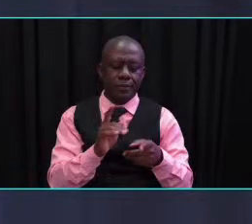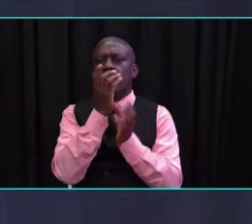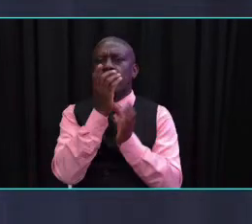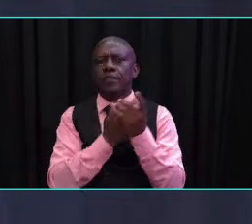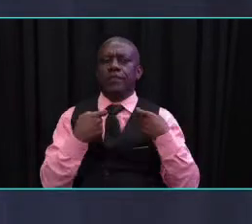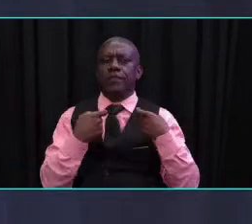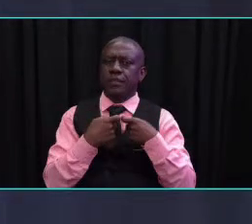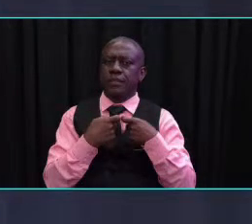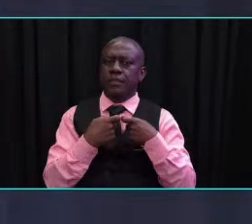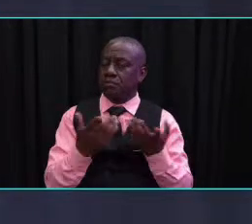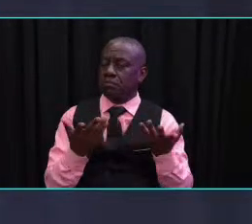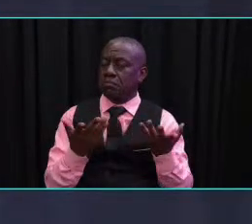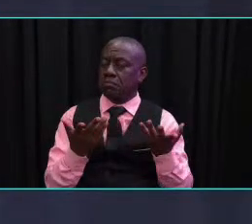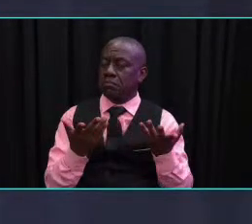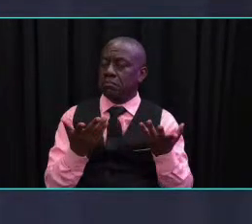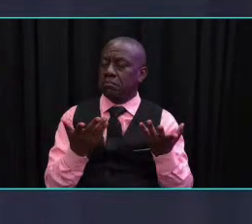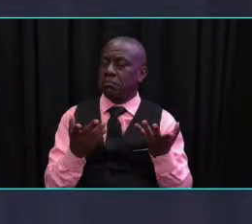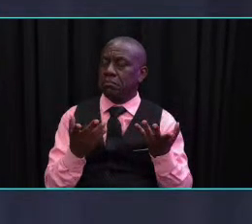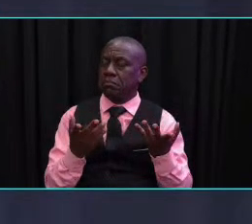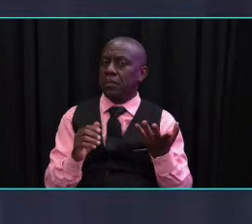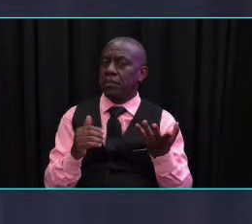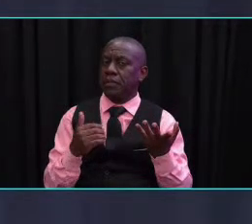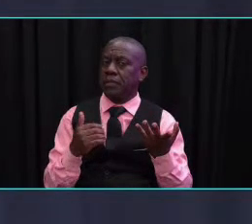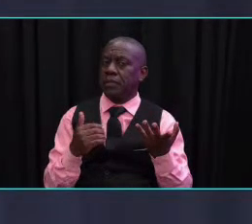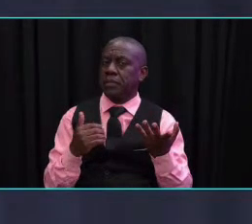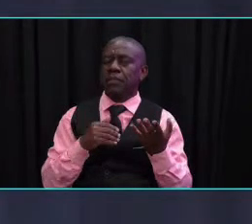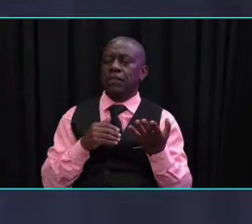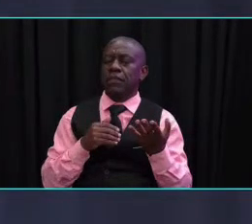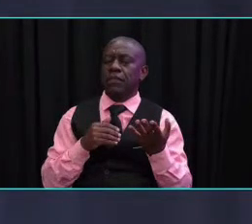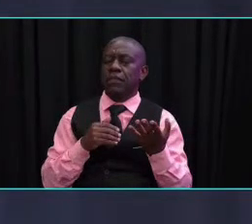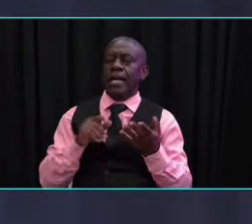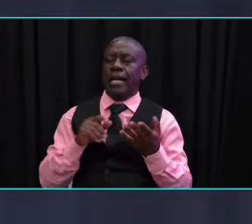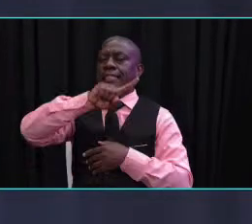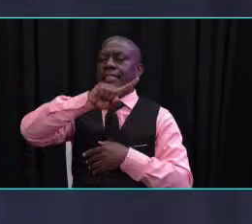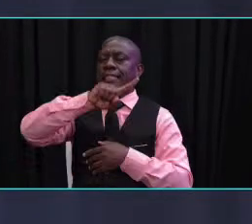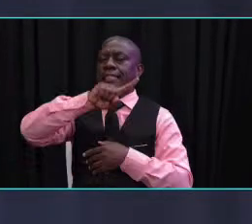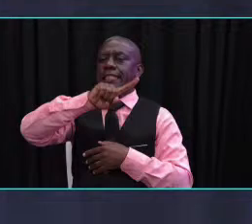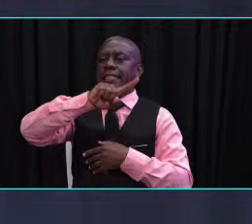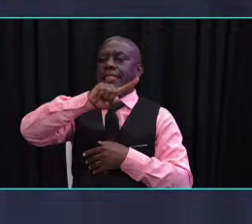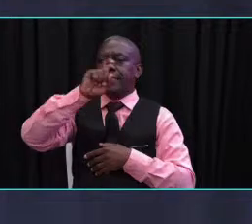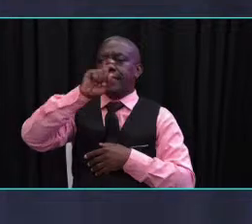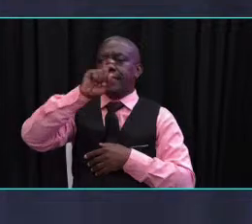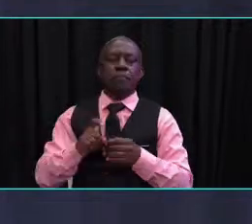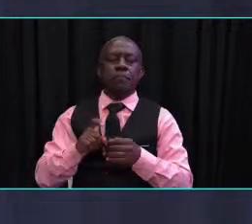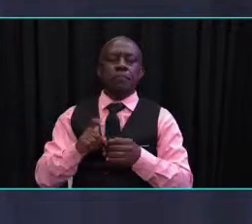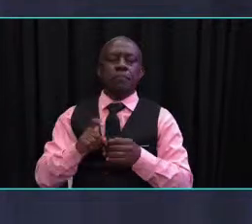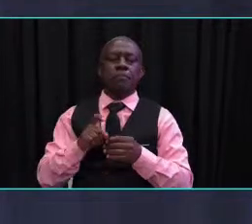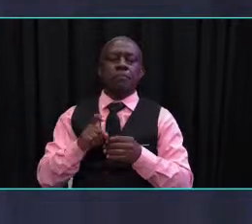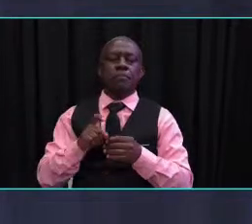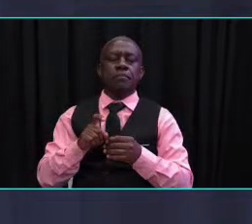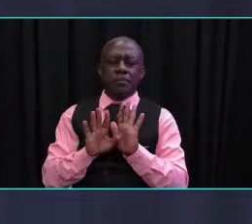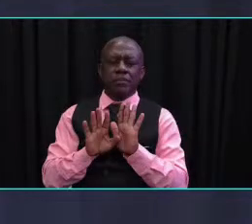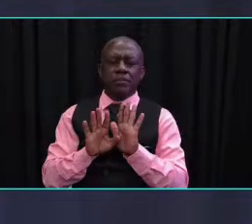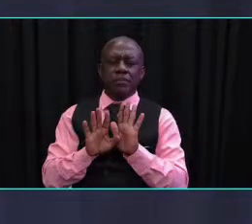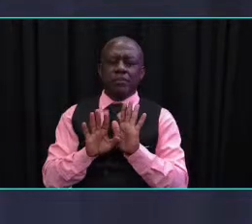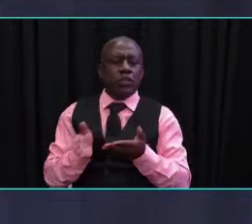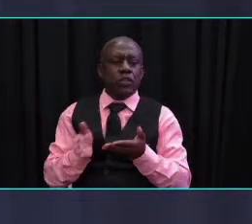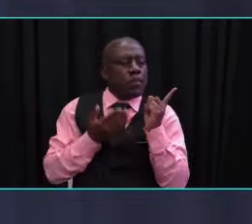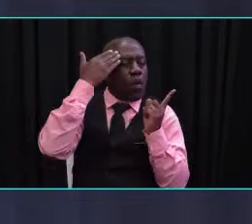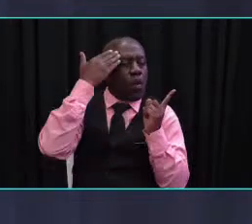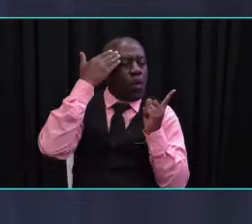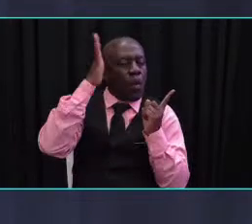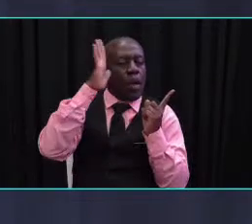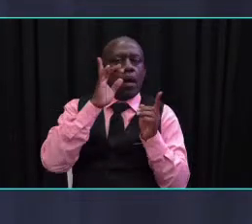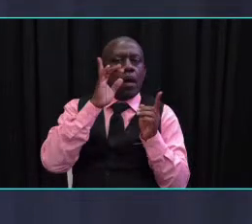Fix the same. So we don't have to have, or rather, dedicated examinable subject. Just let them know what they